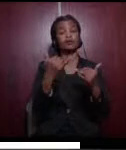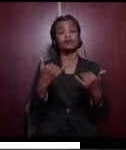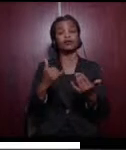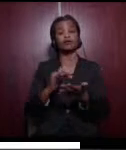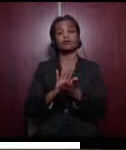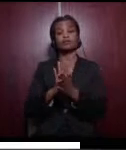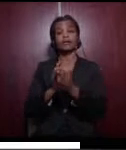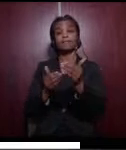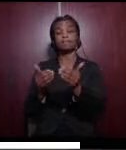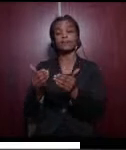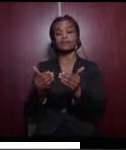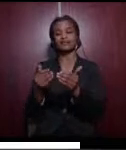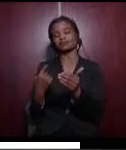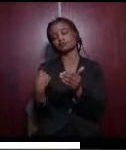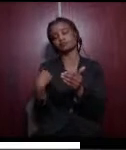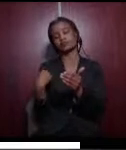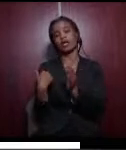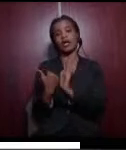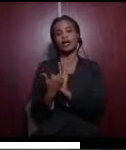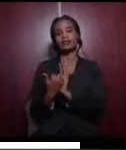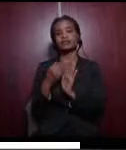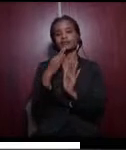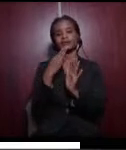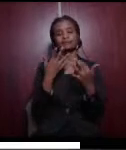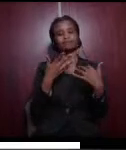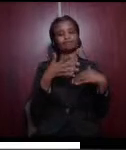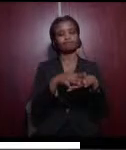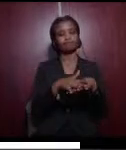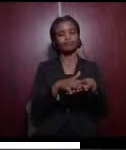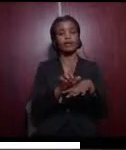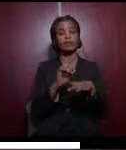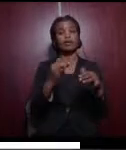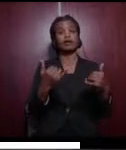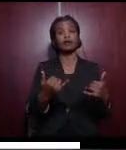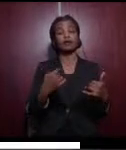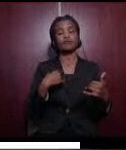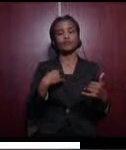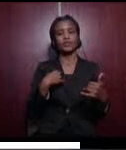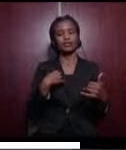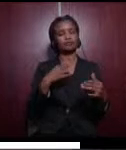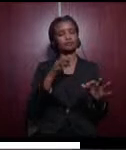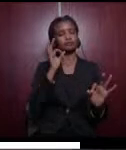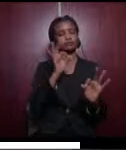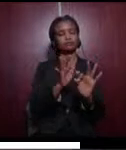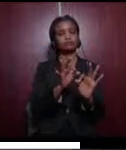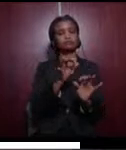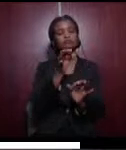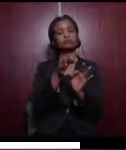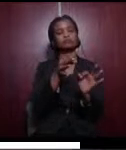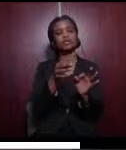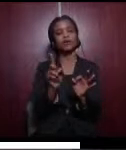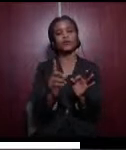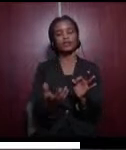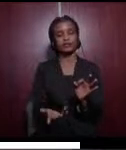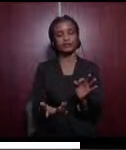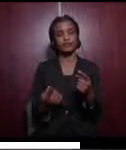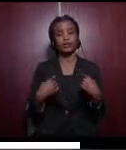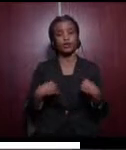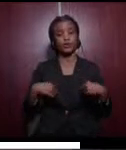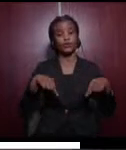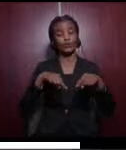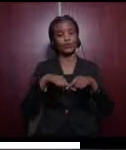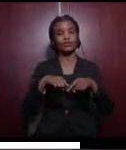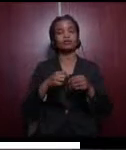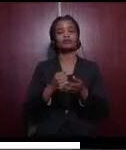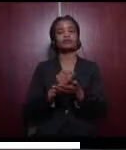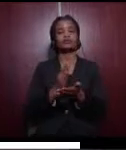was also making that. So what I'm trying to emphasize is that the disasters are